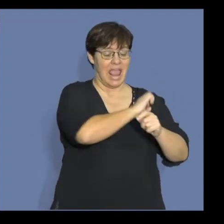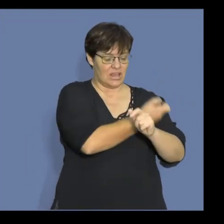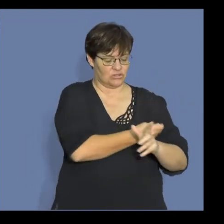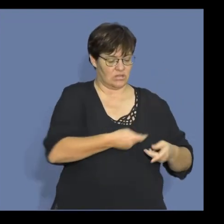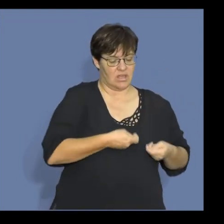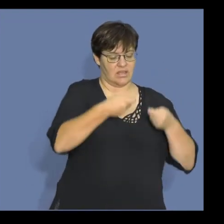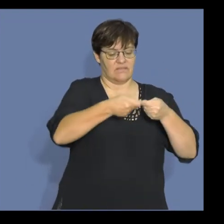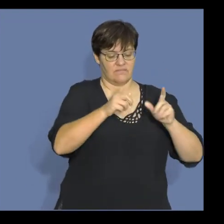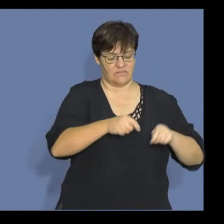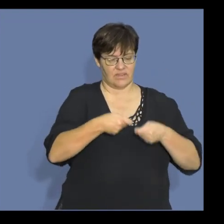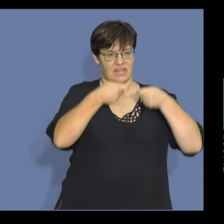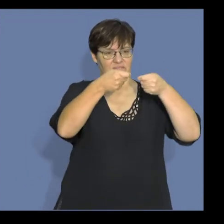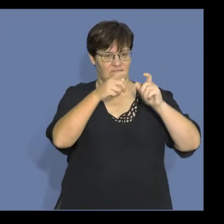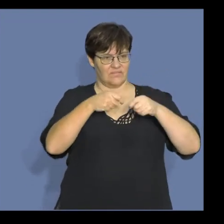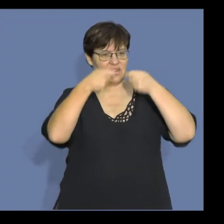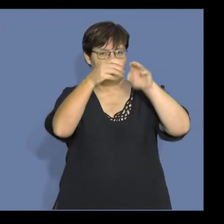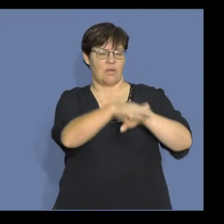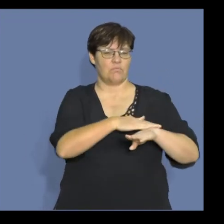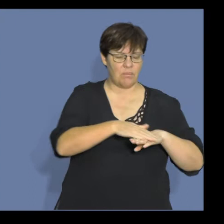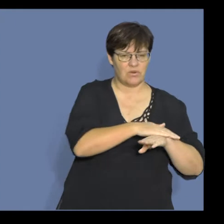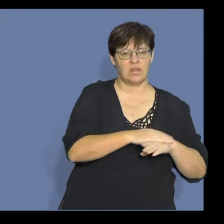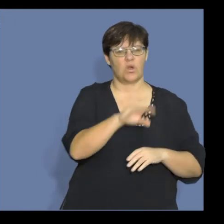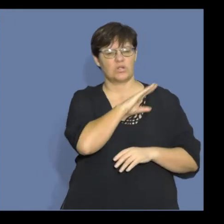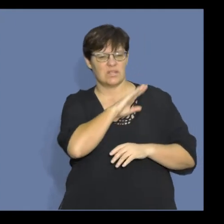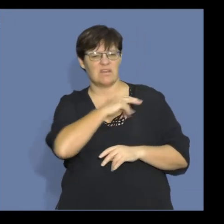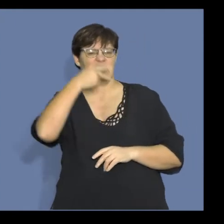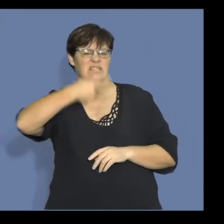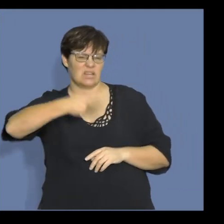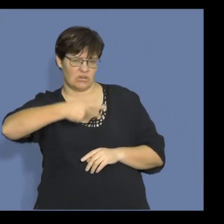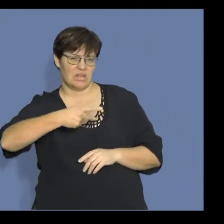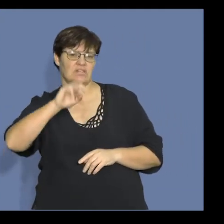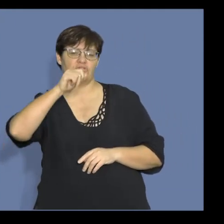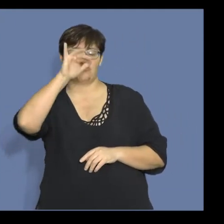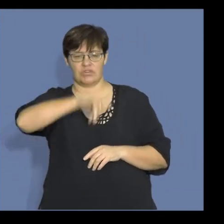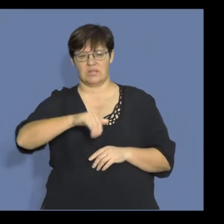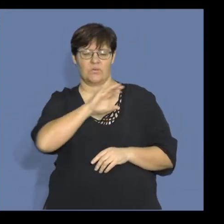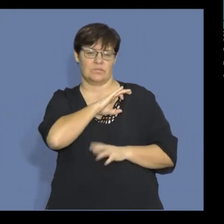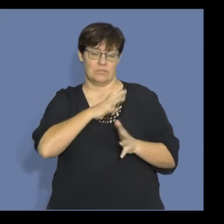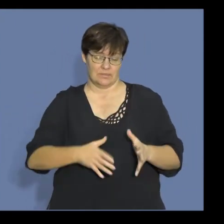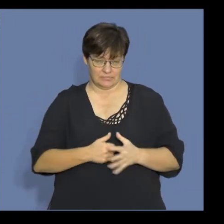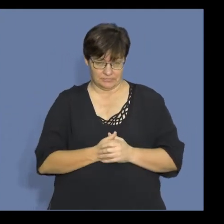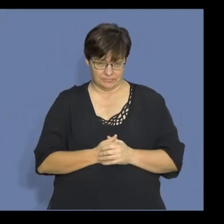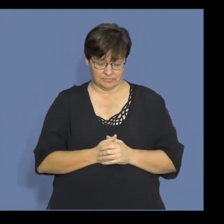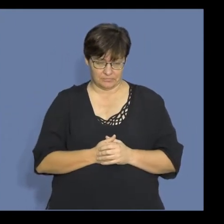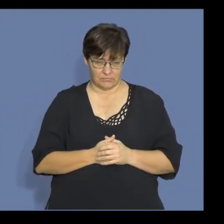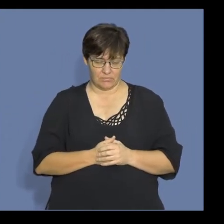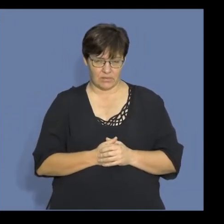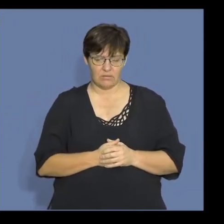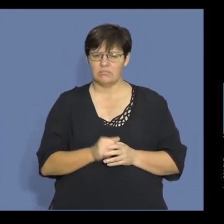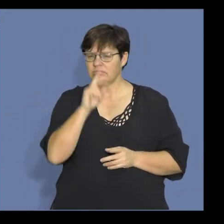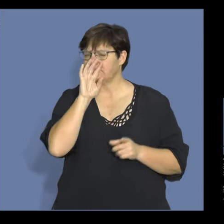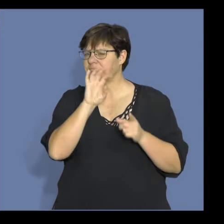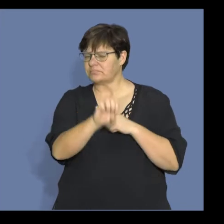from primary producers, consumers, to your secondary, and then you finally your tertiary consumers. It's important that we recognize